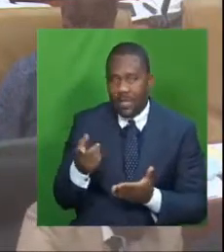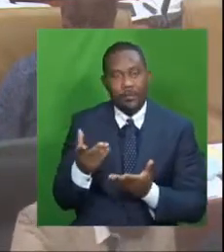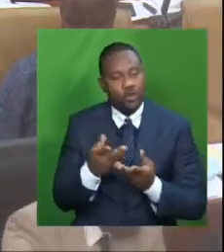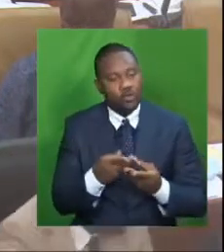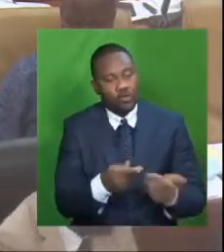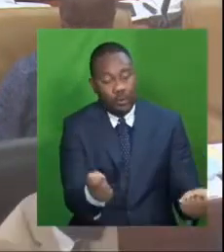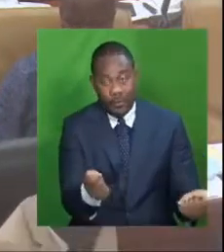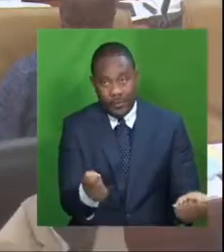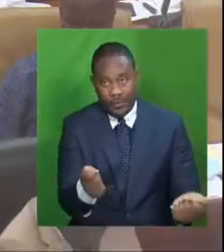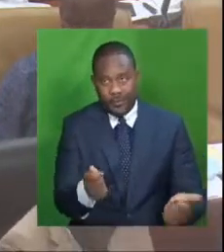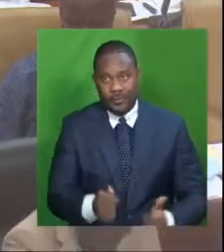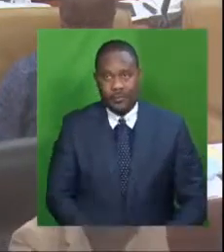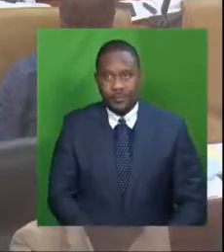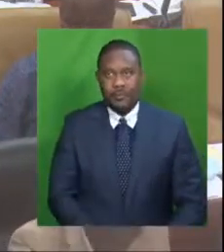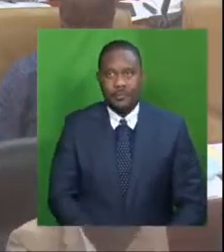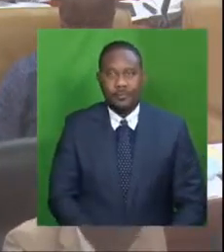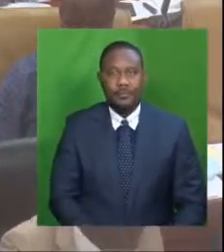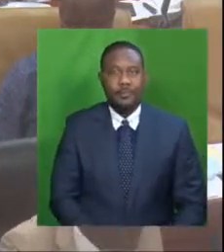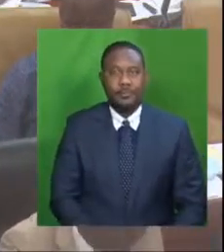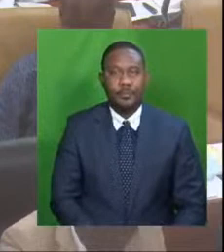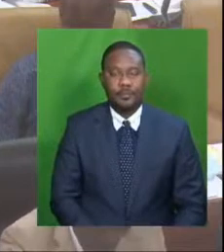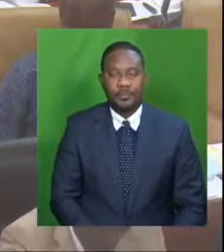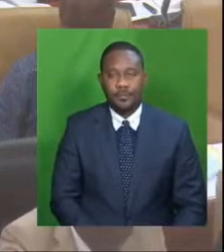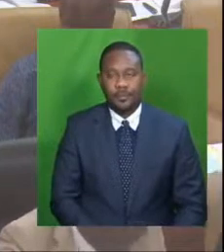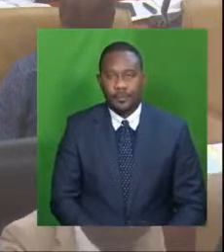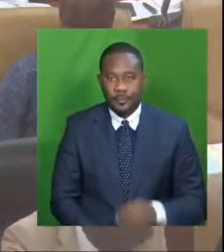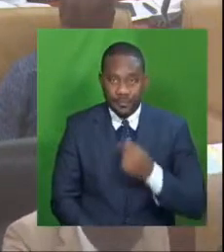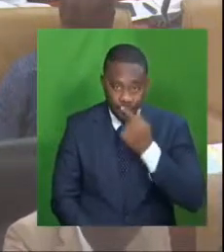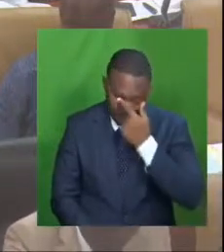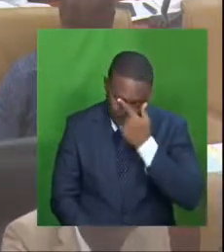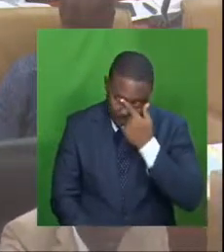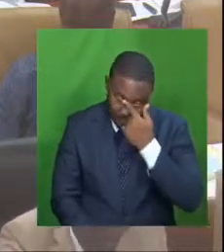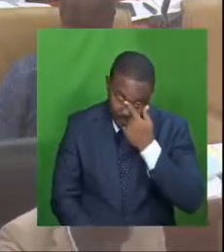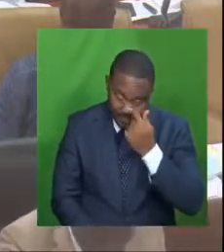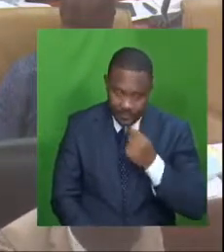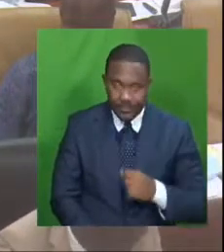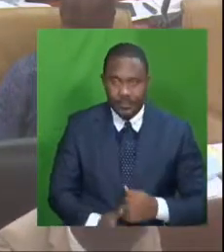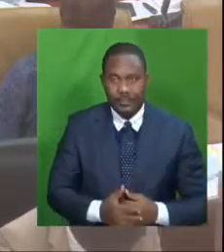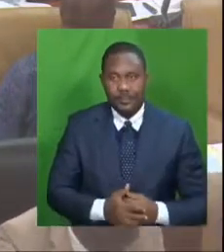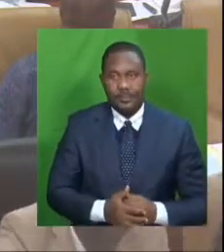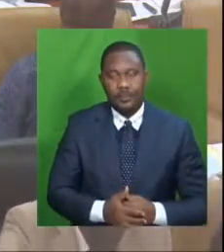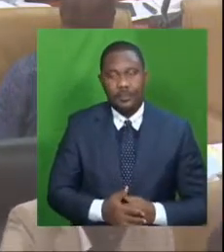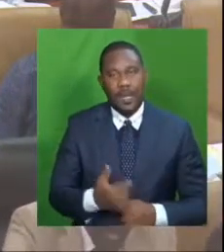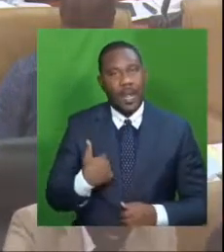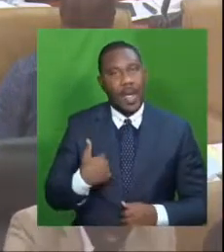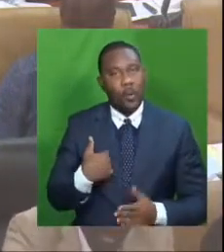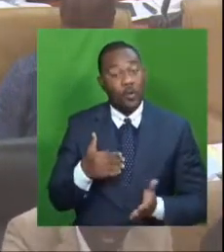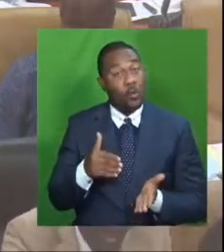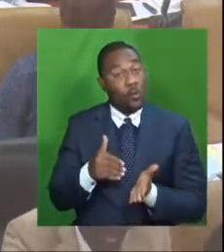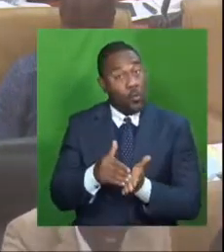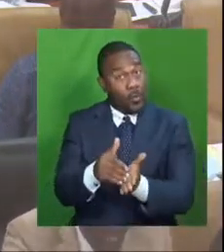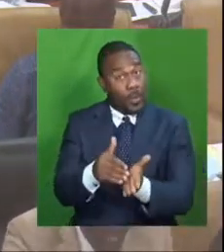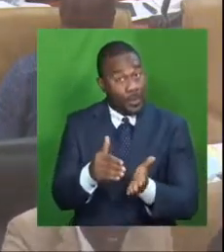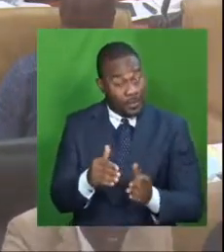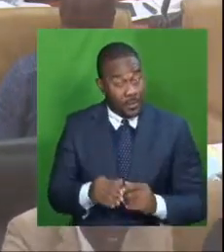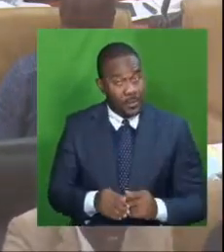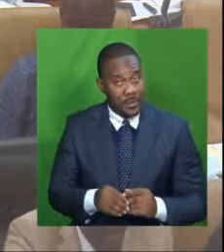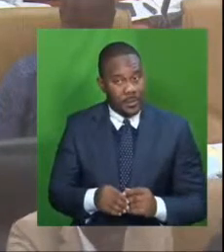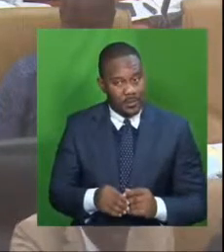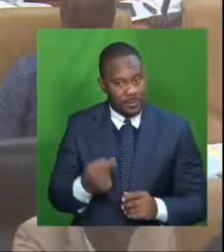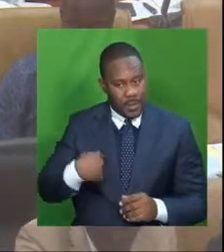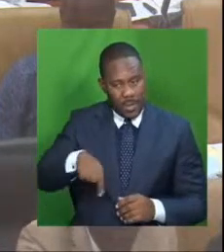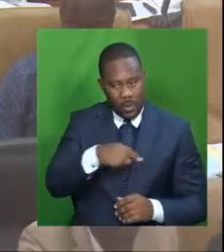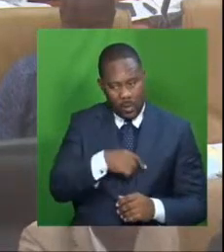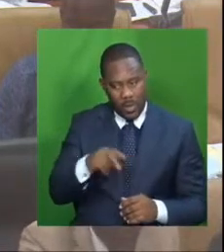conclude by saying that, and by repeating, that we in the